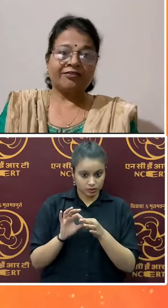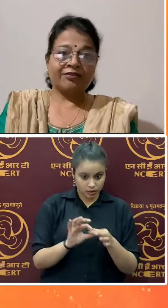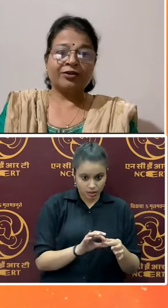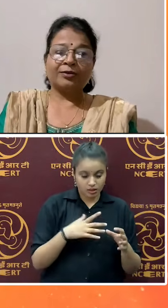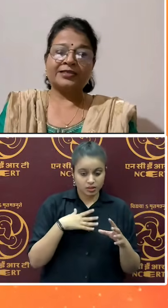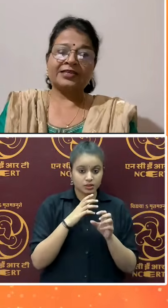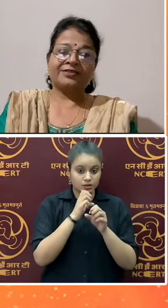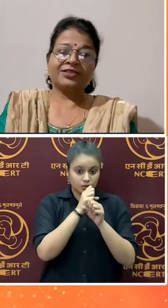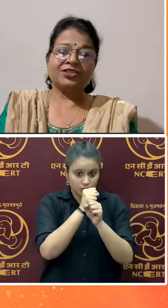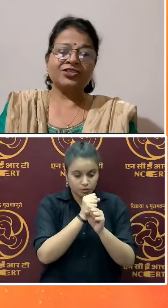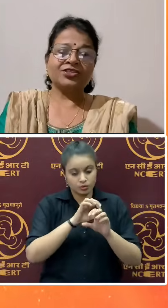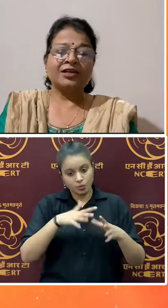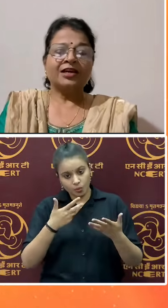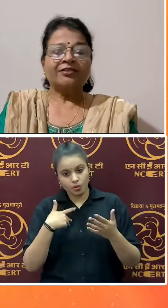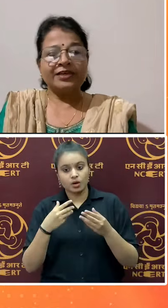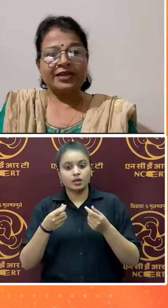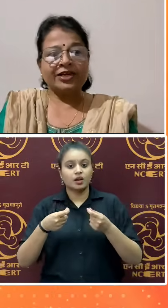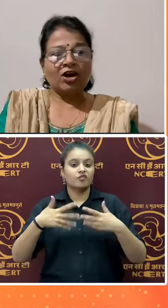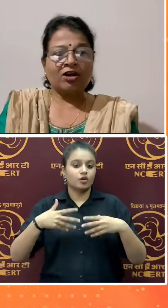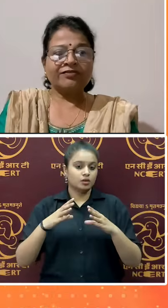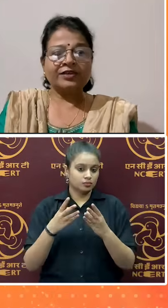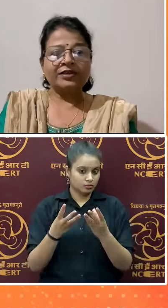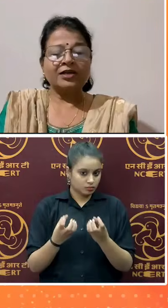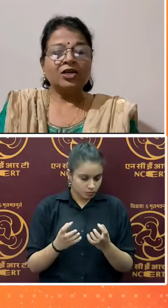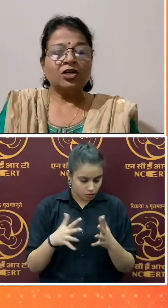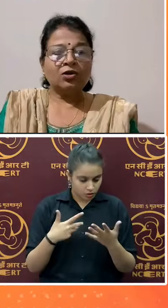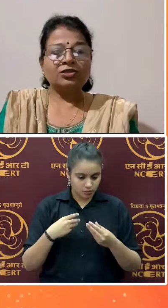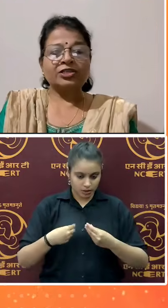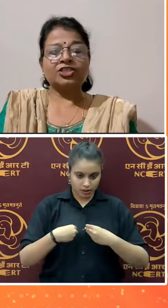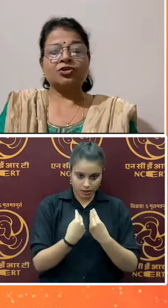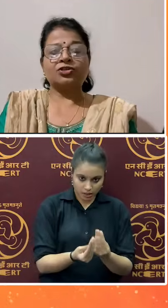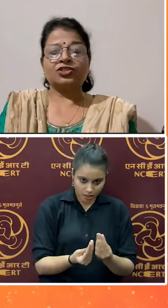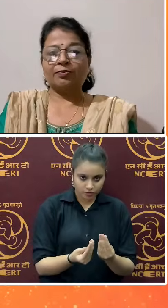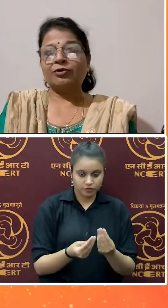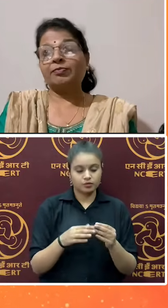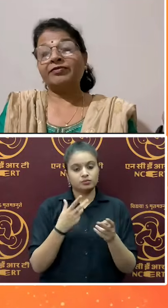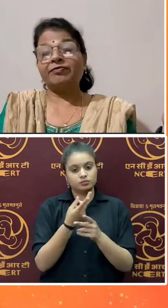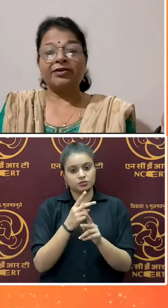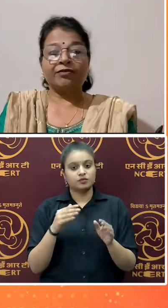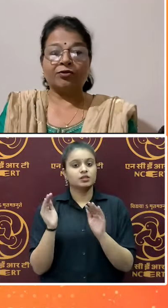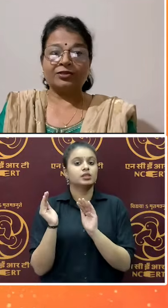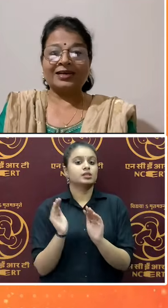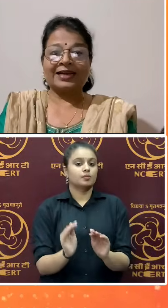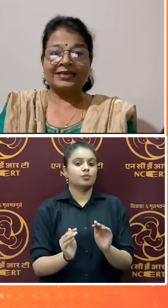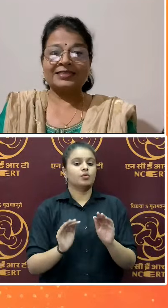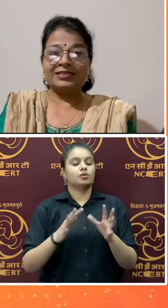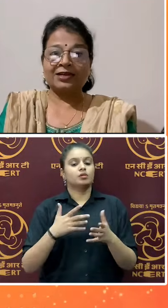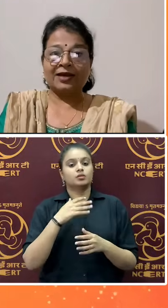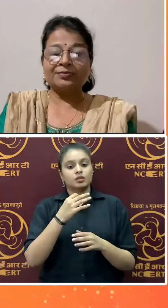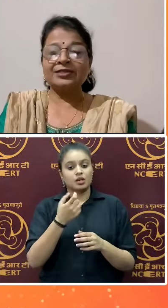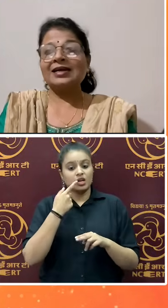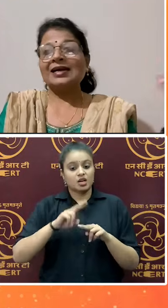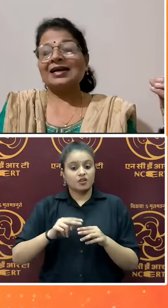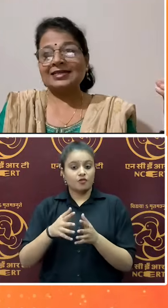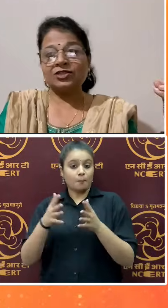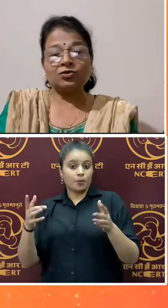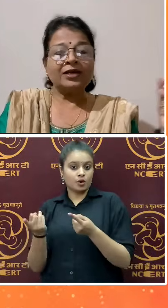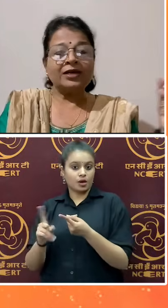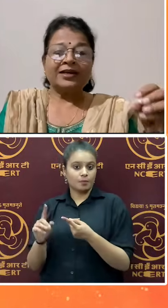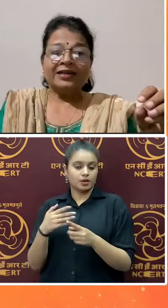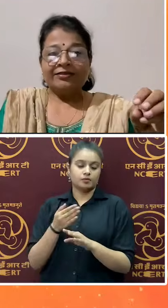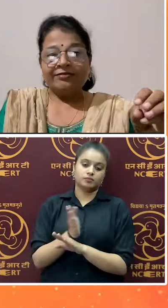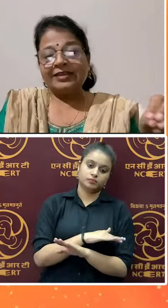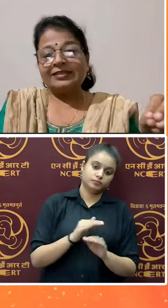and affordable services. We can offer low-threshold support before the crisis develops. As I